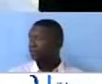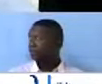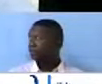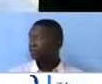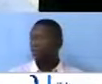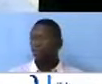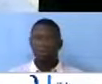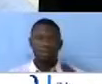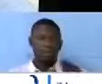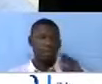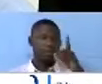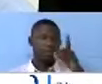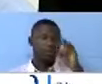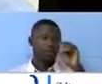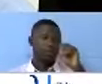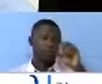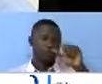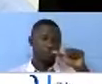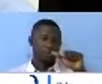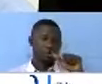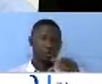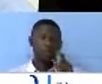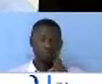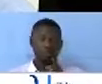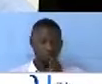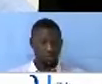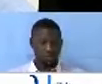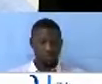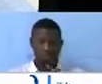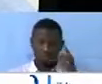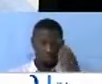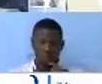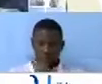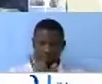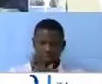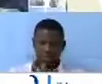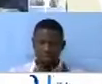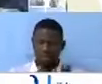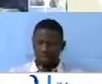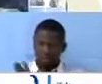NDEA. But you will certainly recognize the registers.